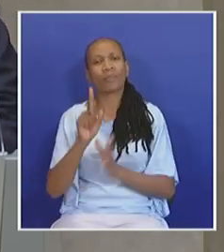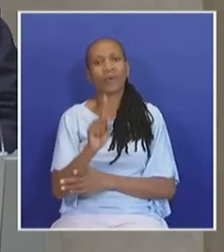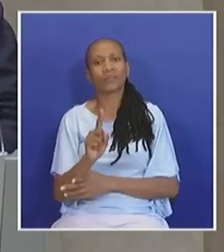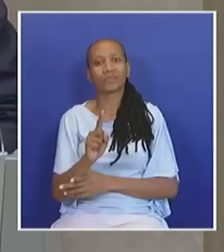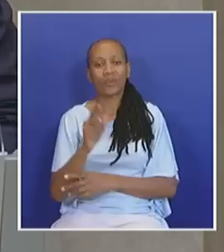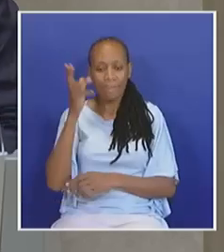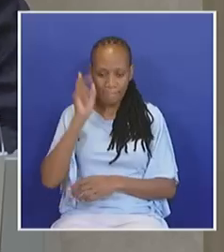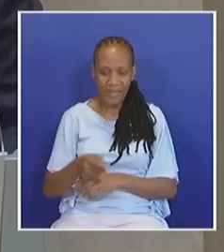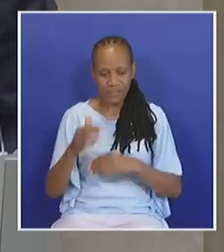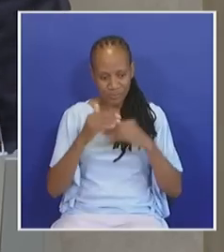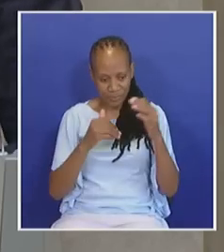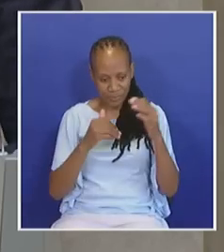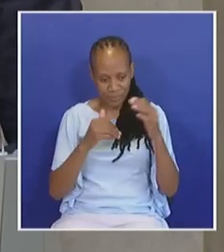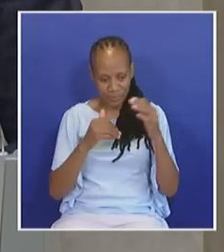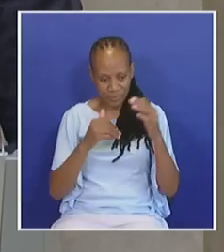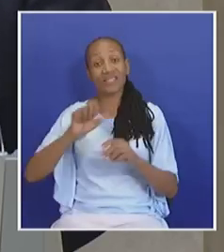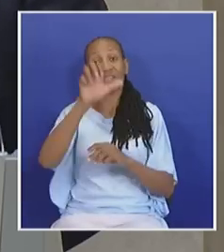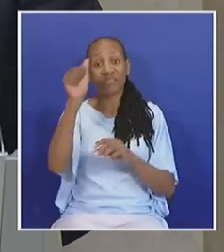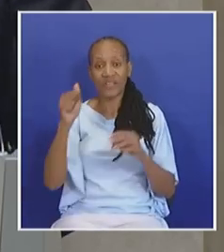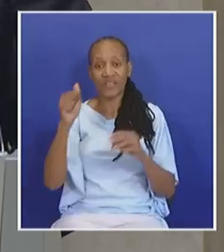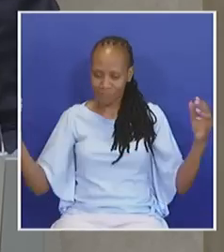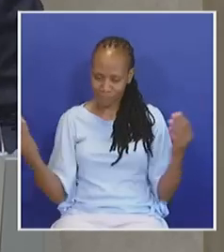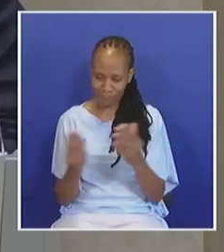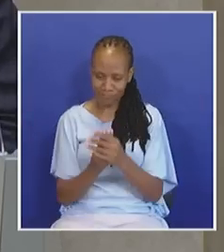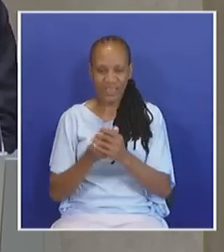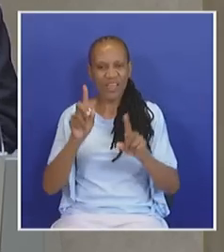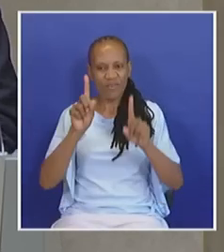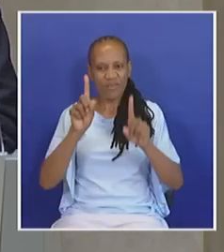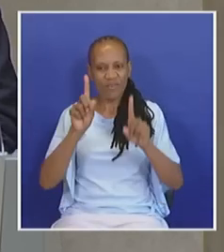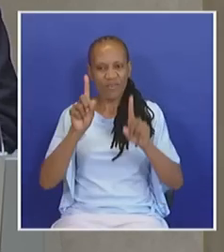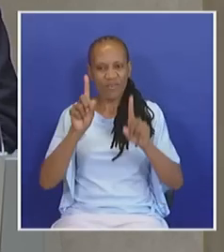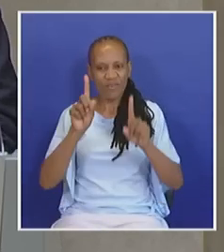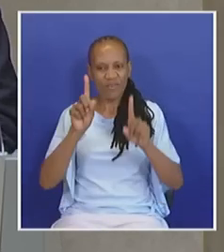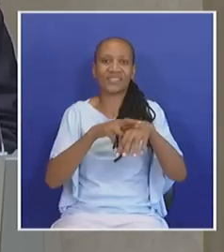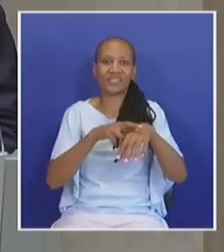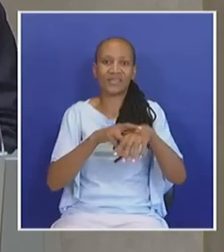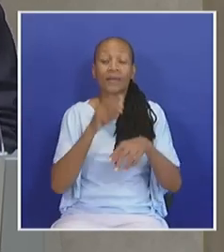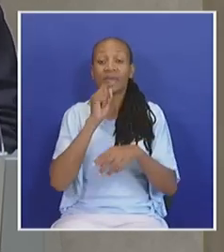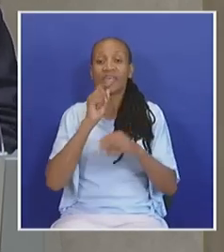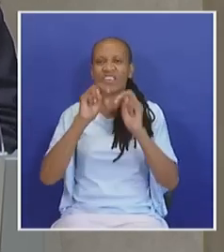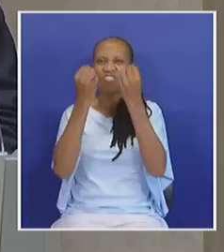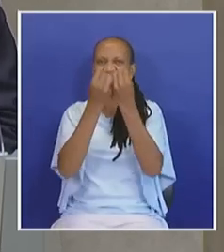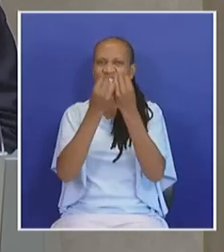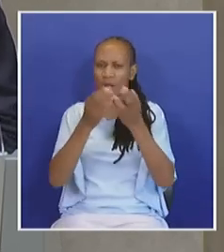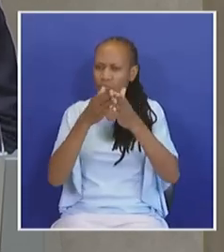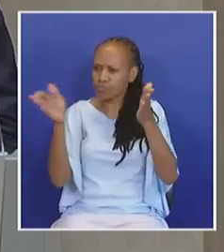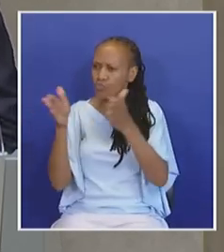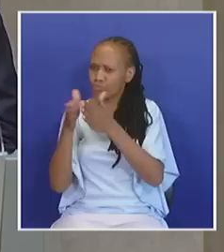building a non-racial society. This calls for national dialogues and